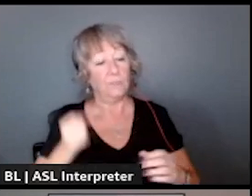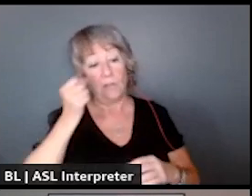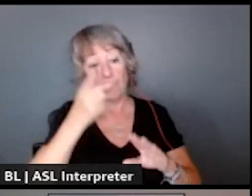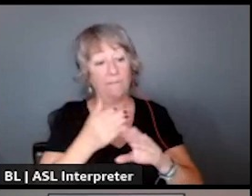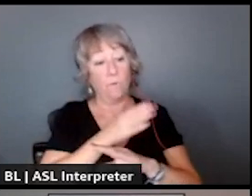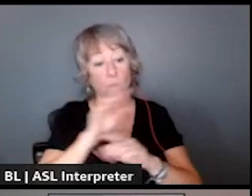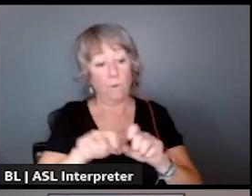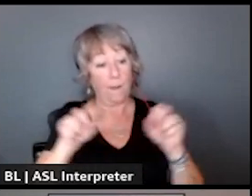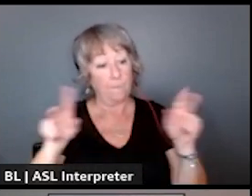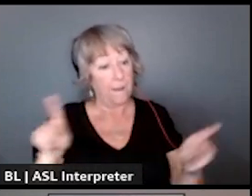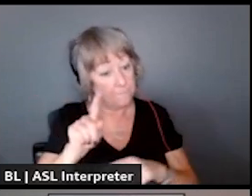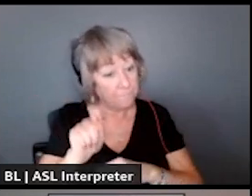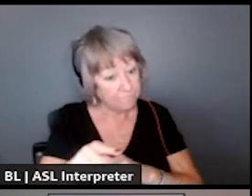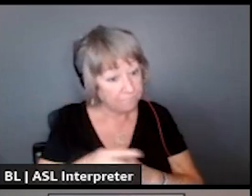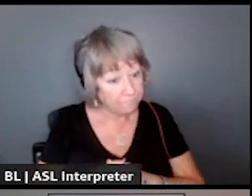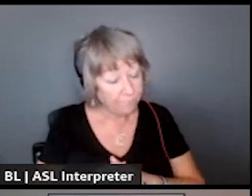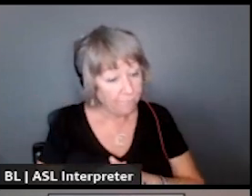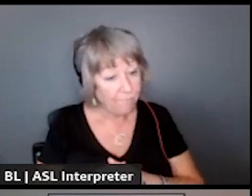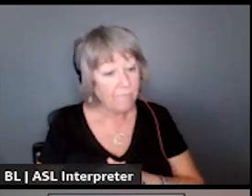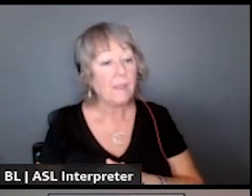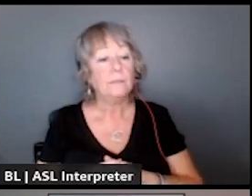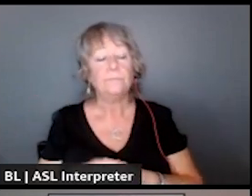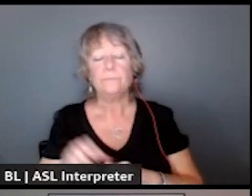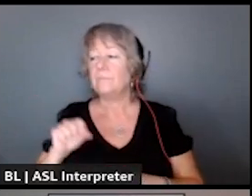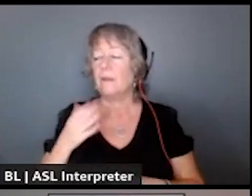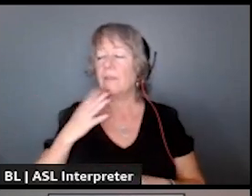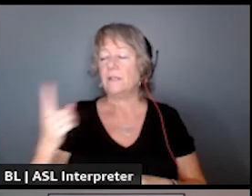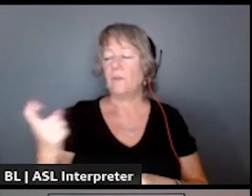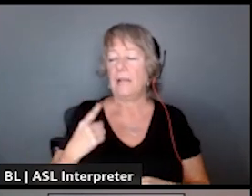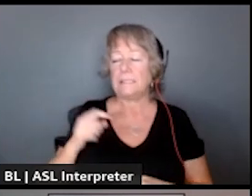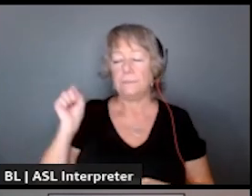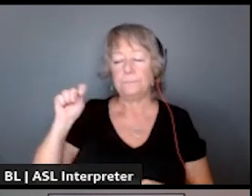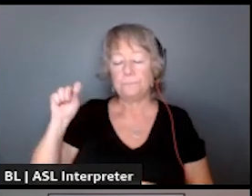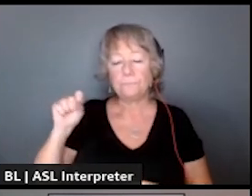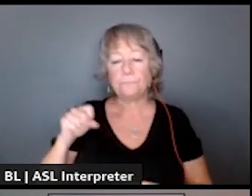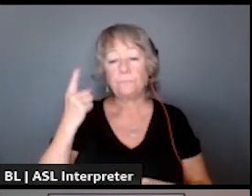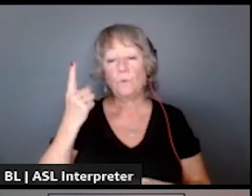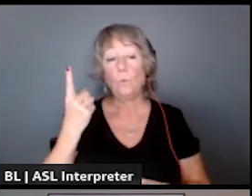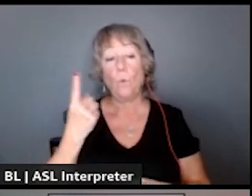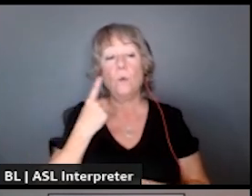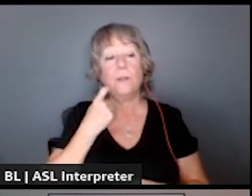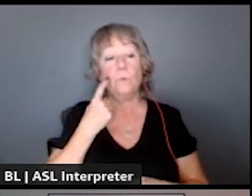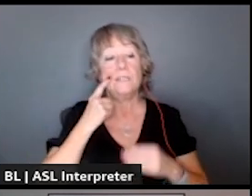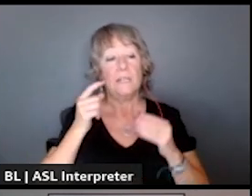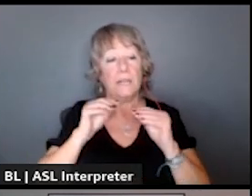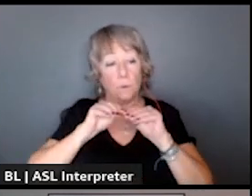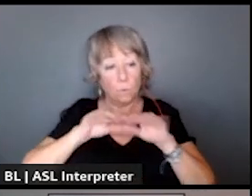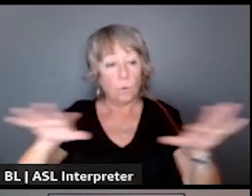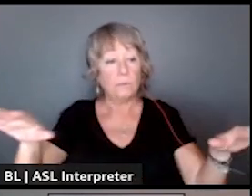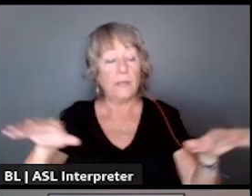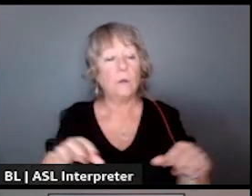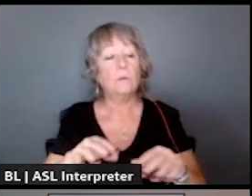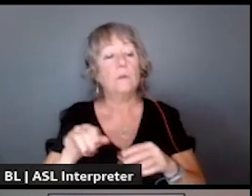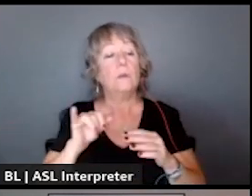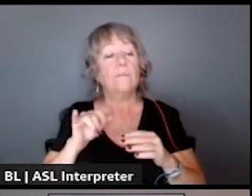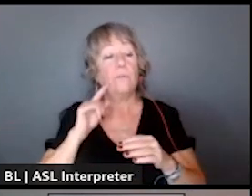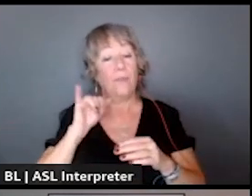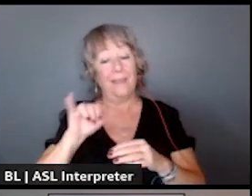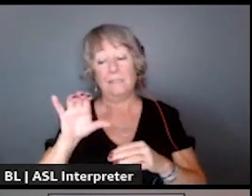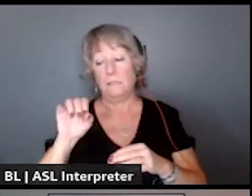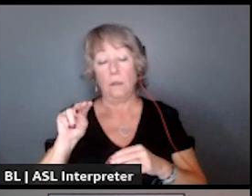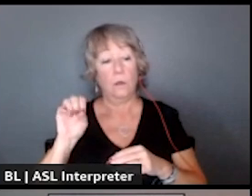Scroll. Scroll. There Okay, we there you go. go. Yeah, so this is an ion trap actually. So